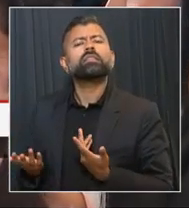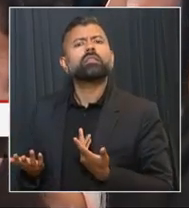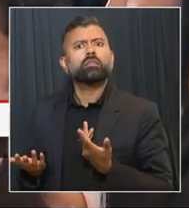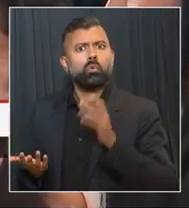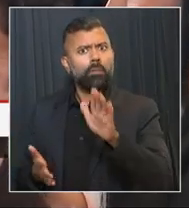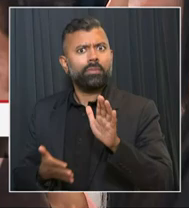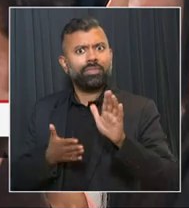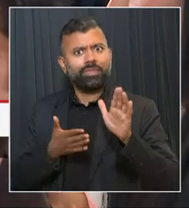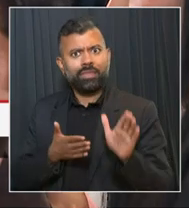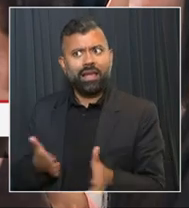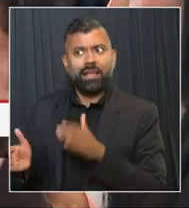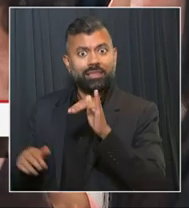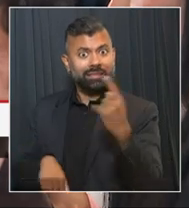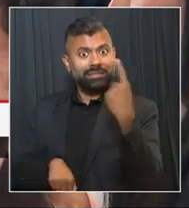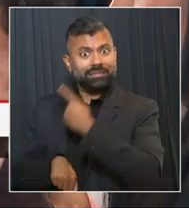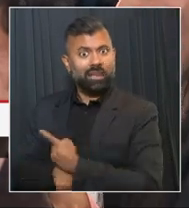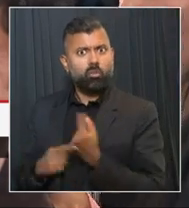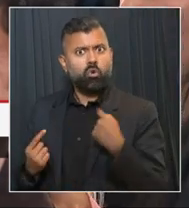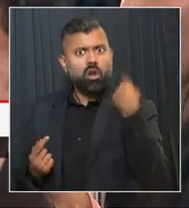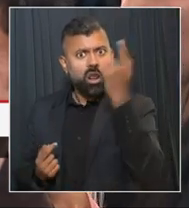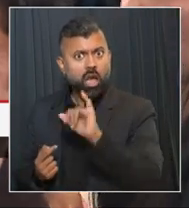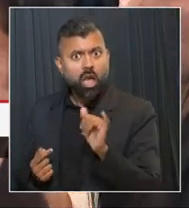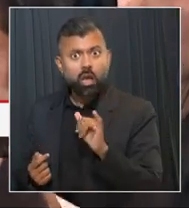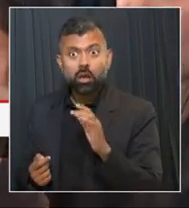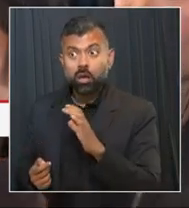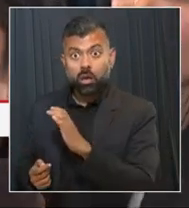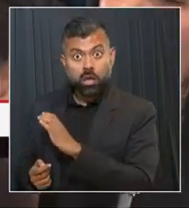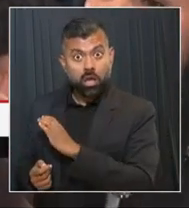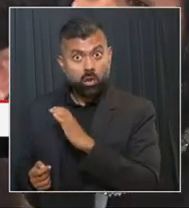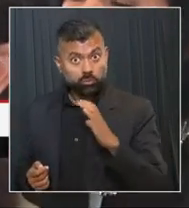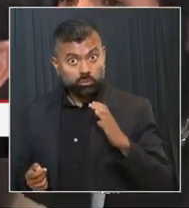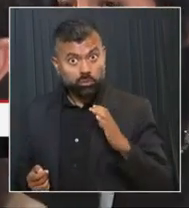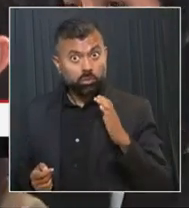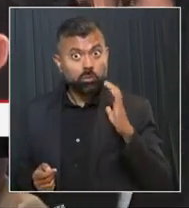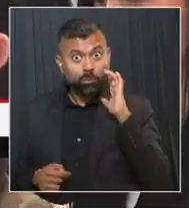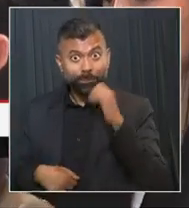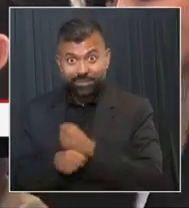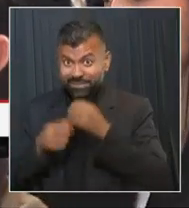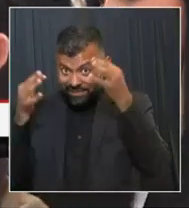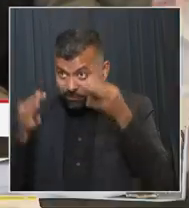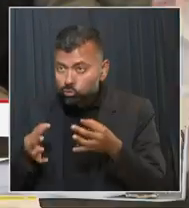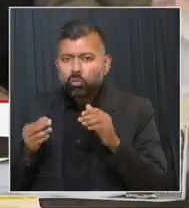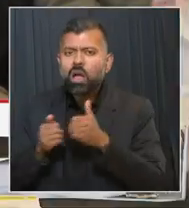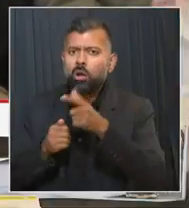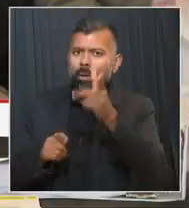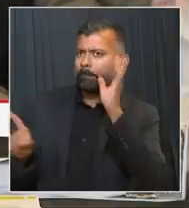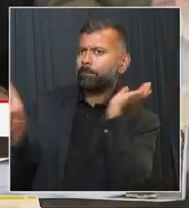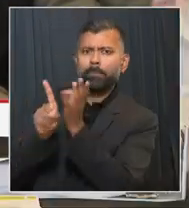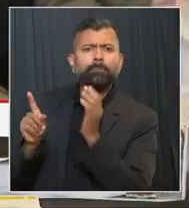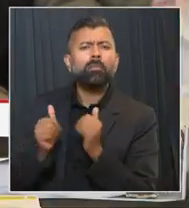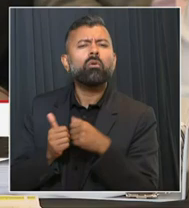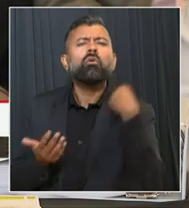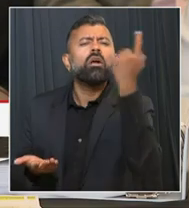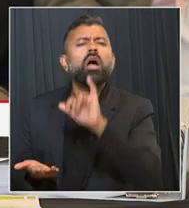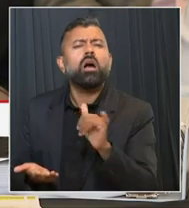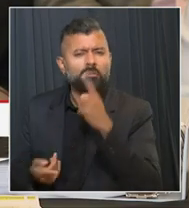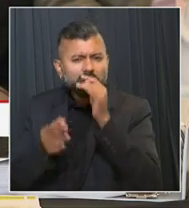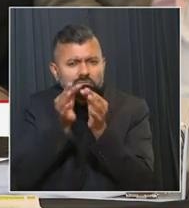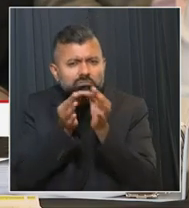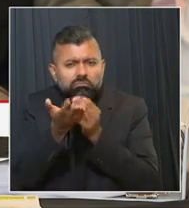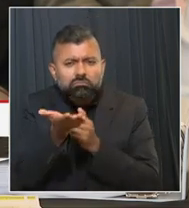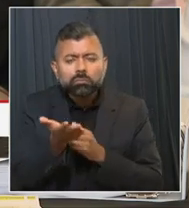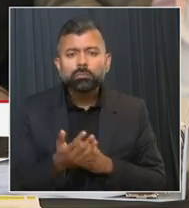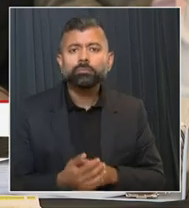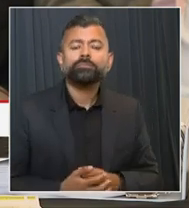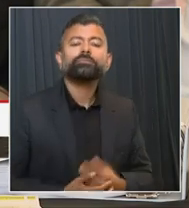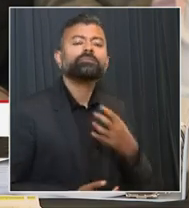they're making the decisions on what to keep and not to keep. Well, we spend a lot of time. We think we have a sound budget, and we